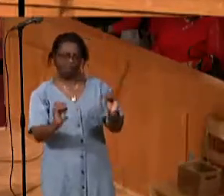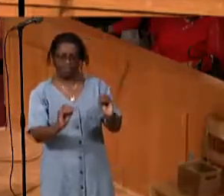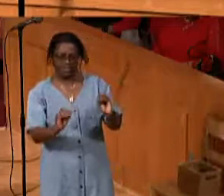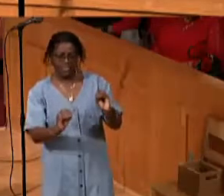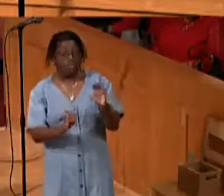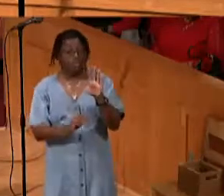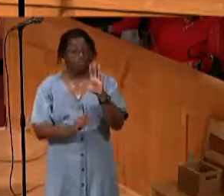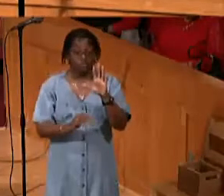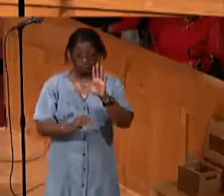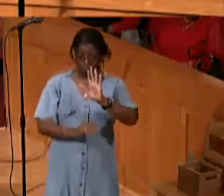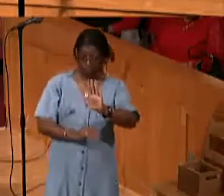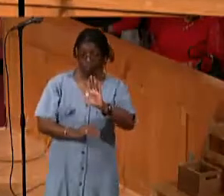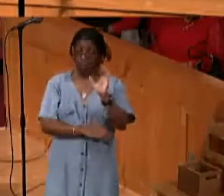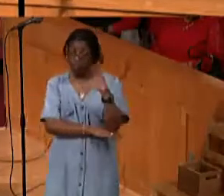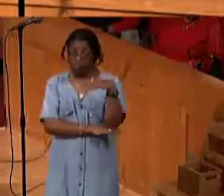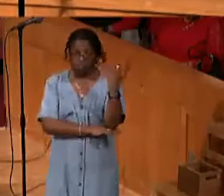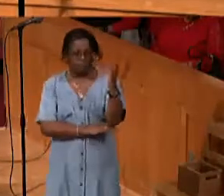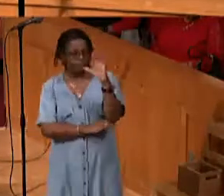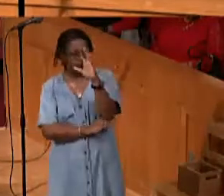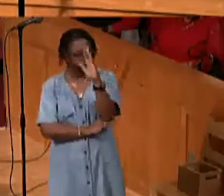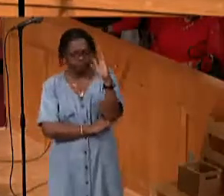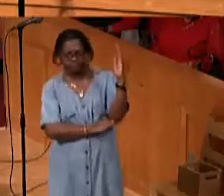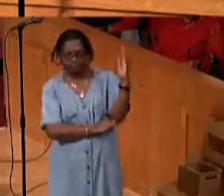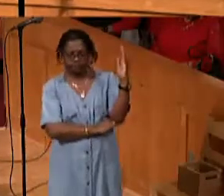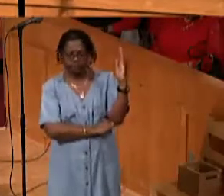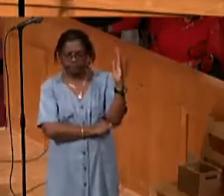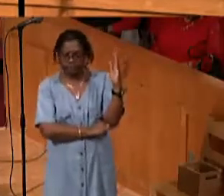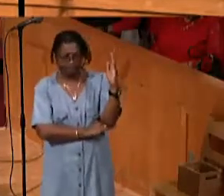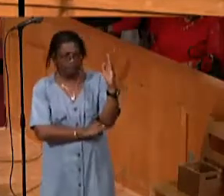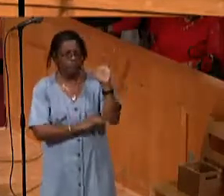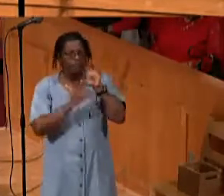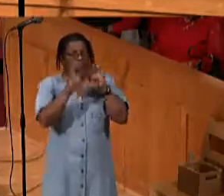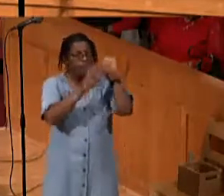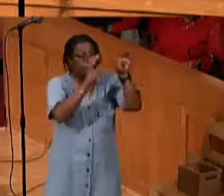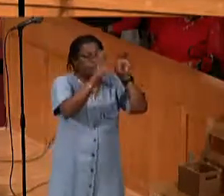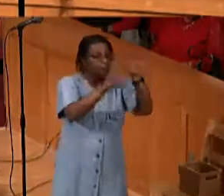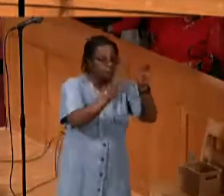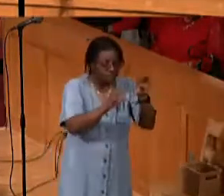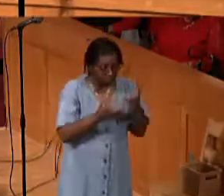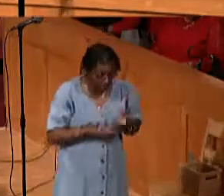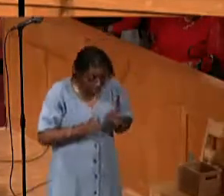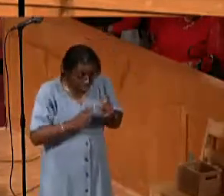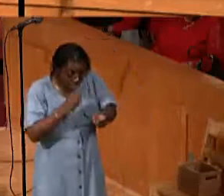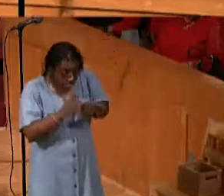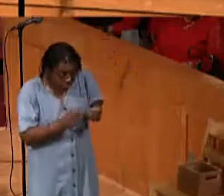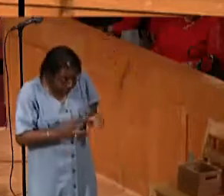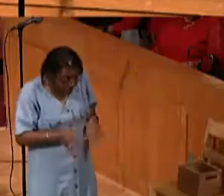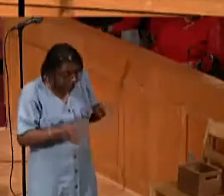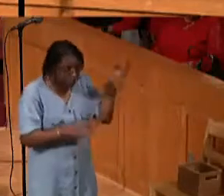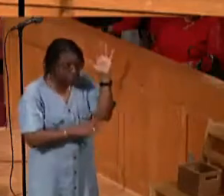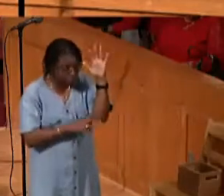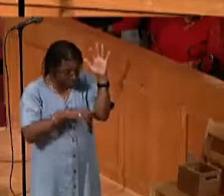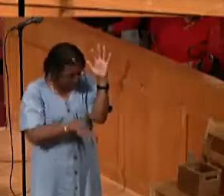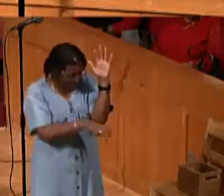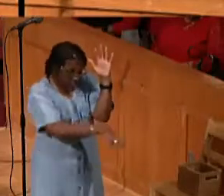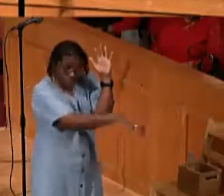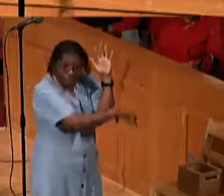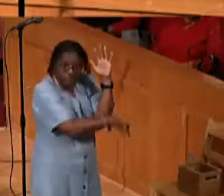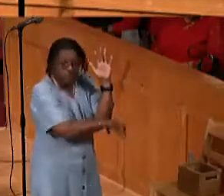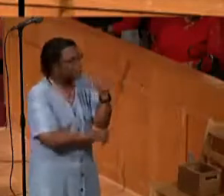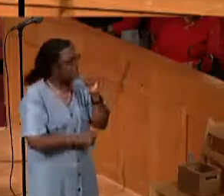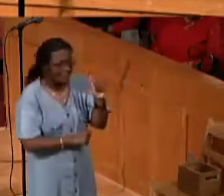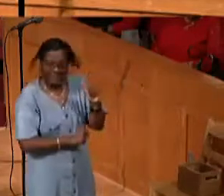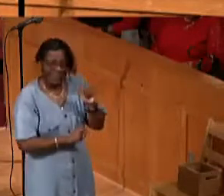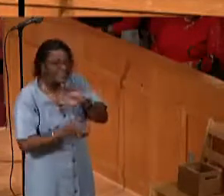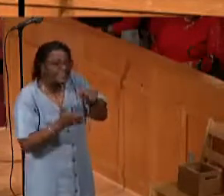attraction. The gifts that you're going to receive, they are not the center of attraction. But the center of attraction is